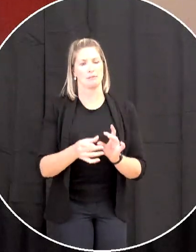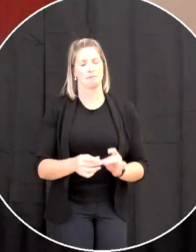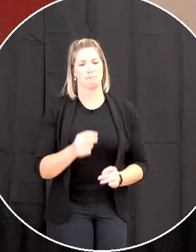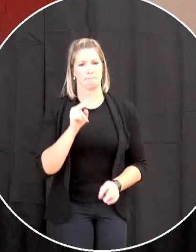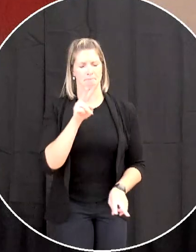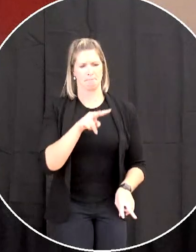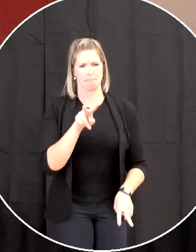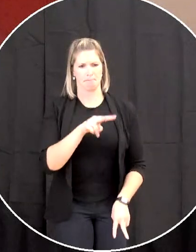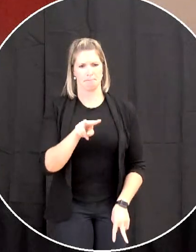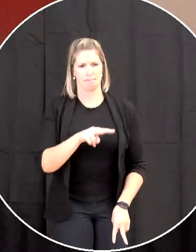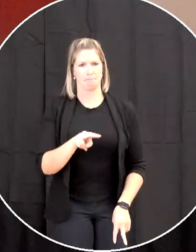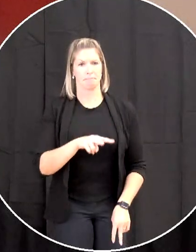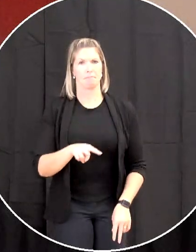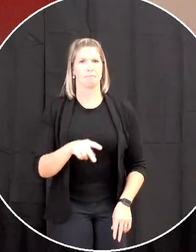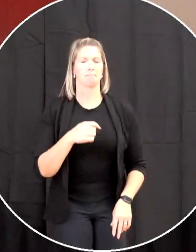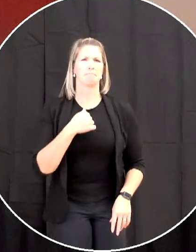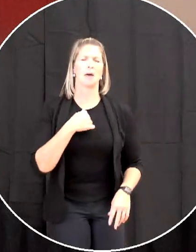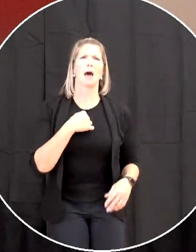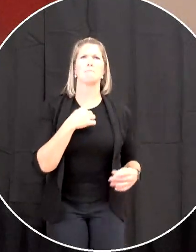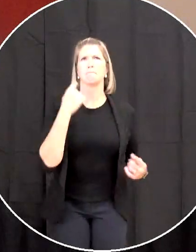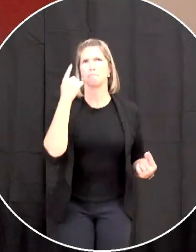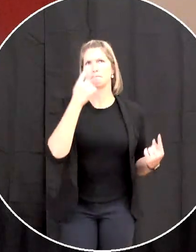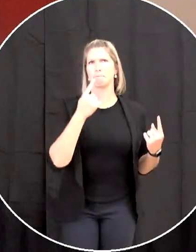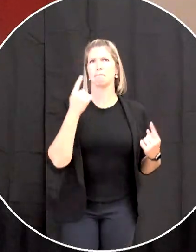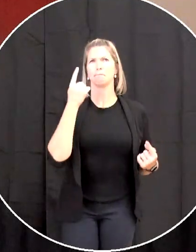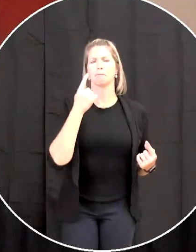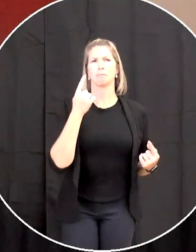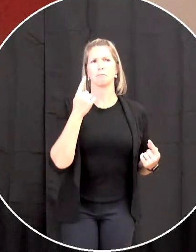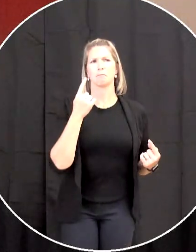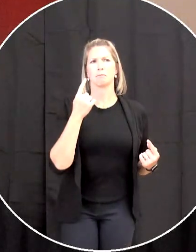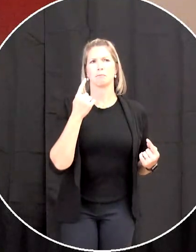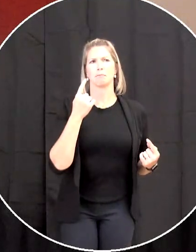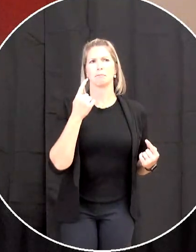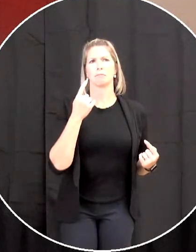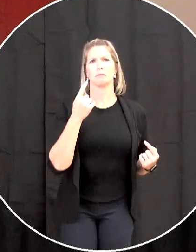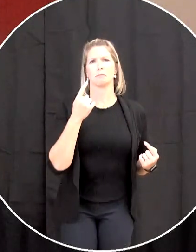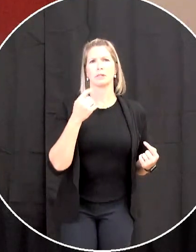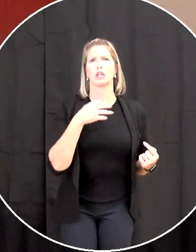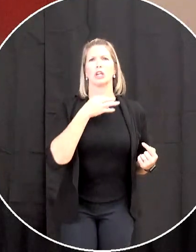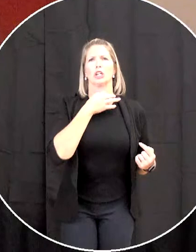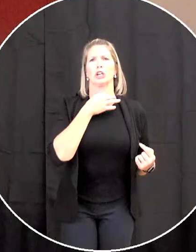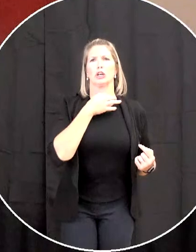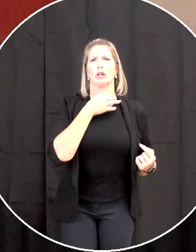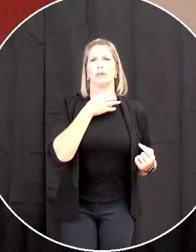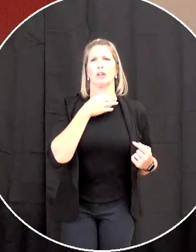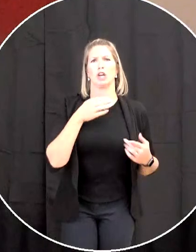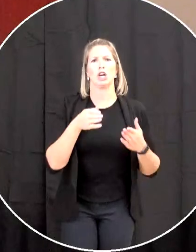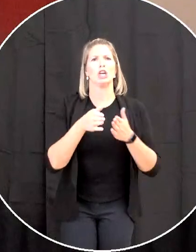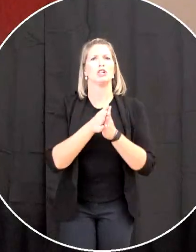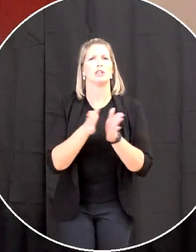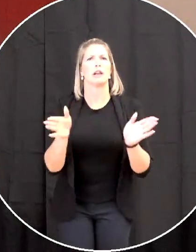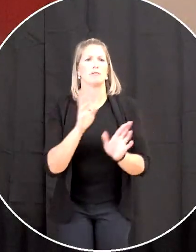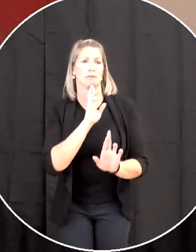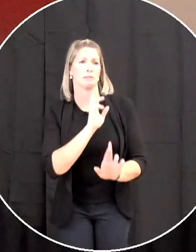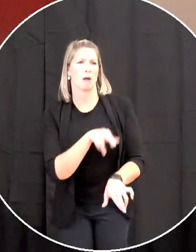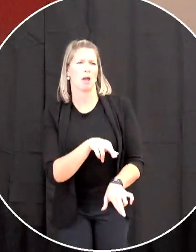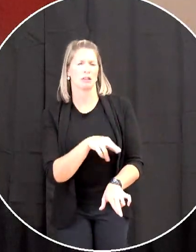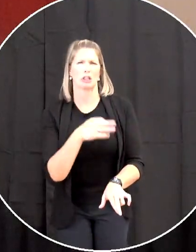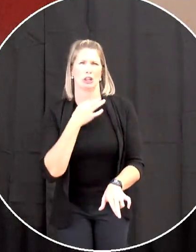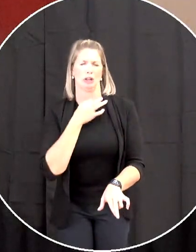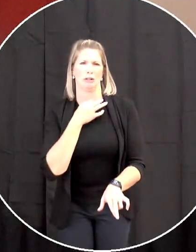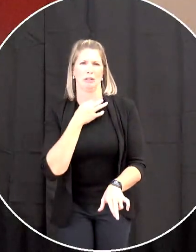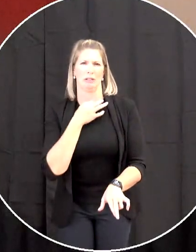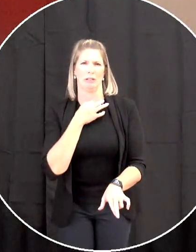wondered what not the line, but what you say that it was a generic response. Is it possible